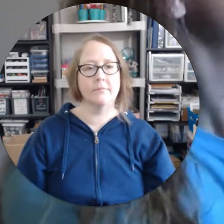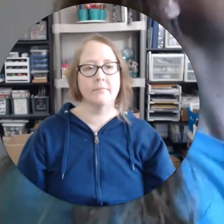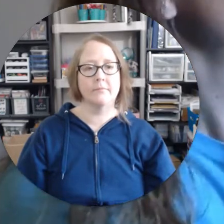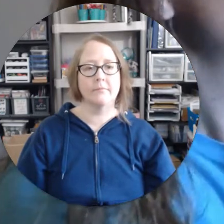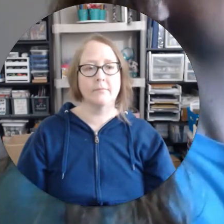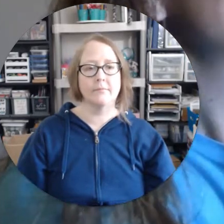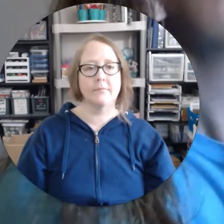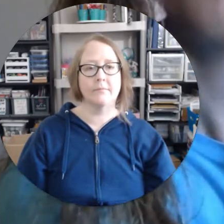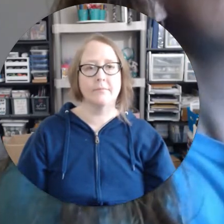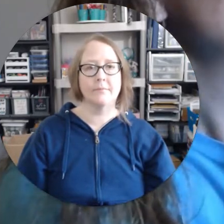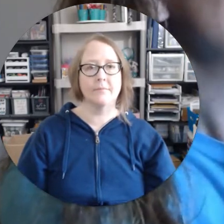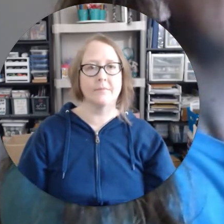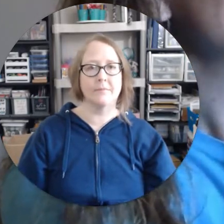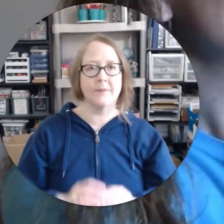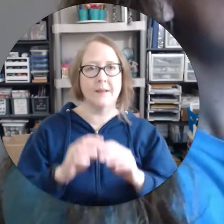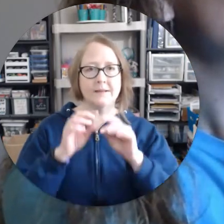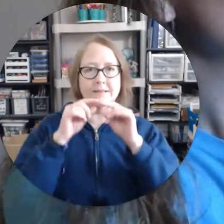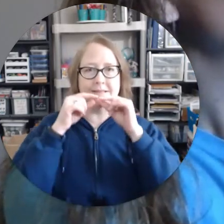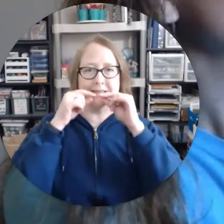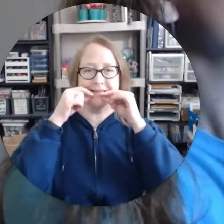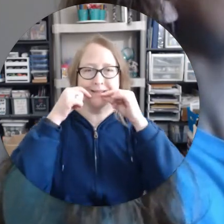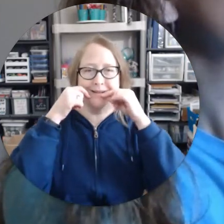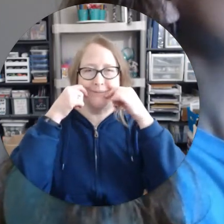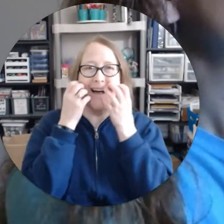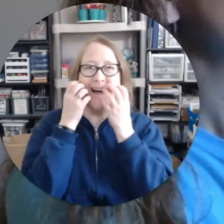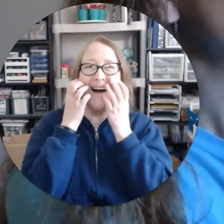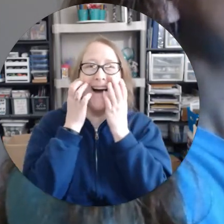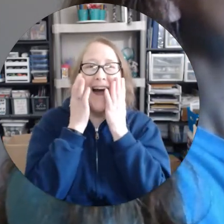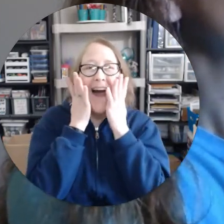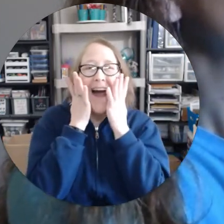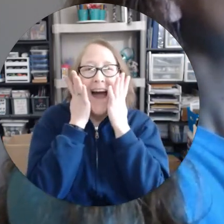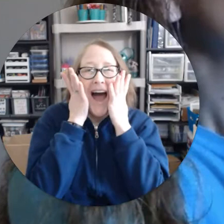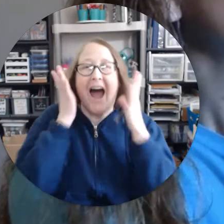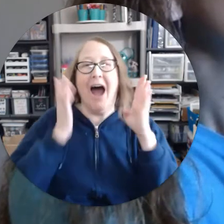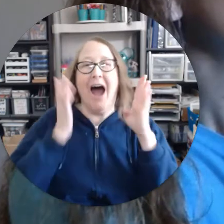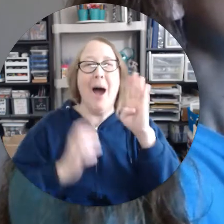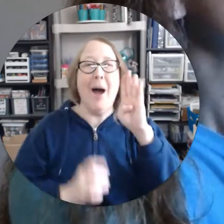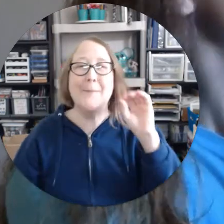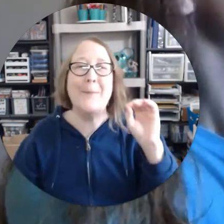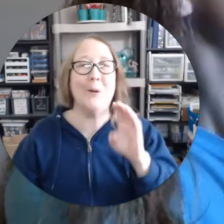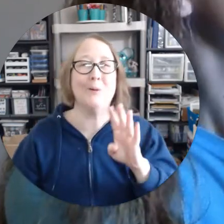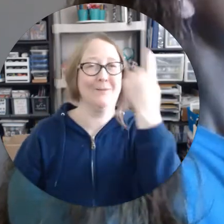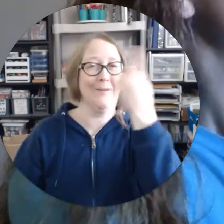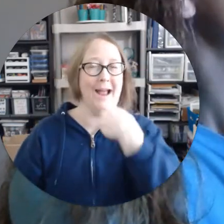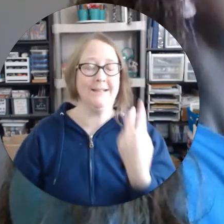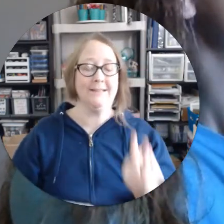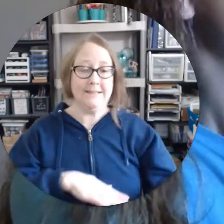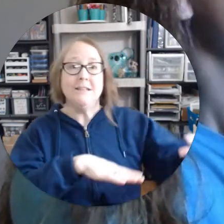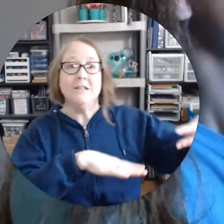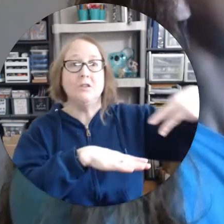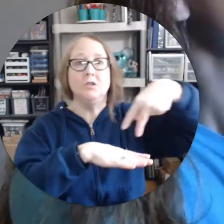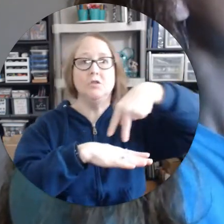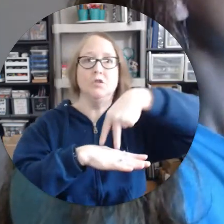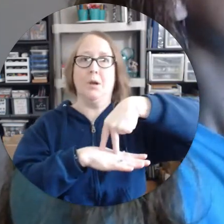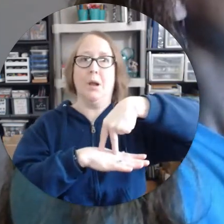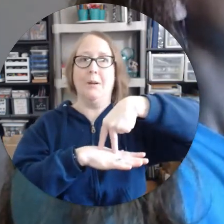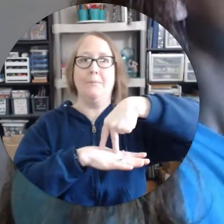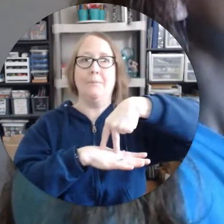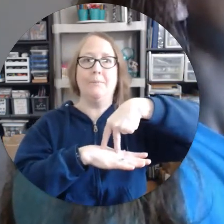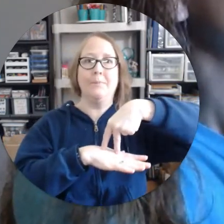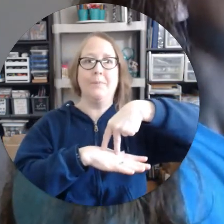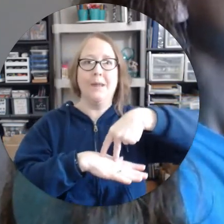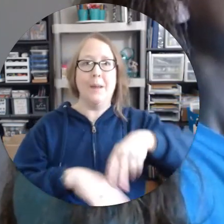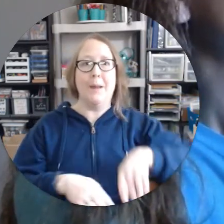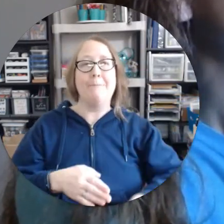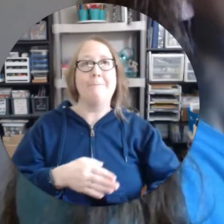A smile spread across Bo's face. He stood popped the ball in